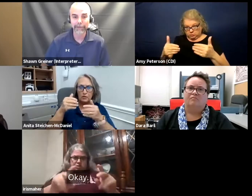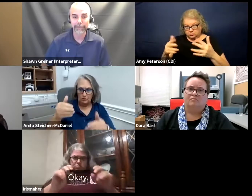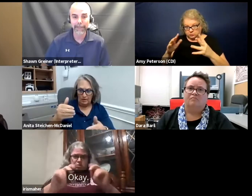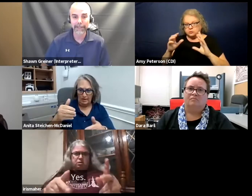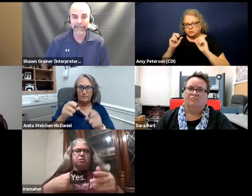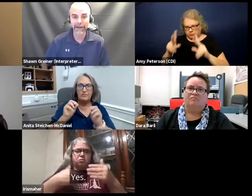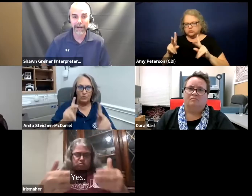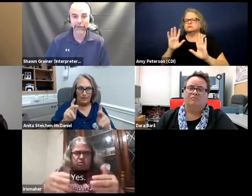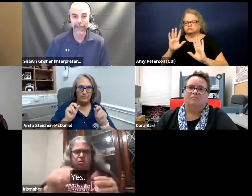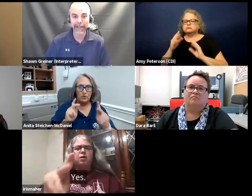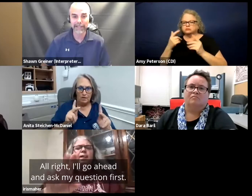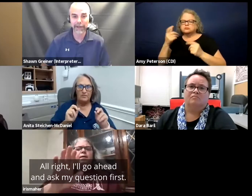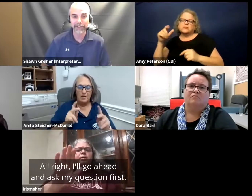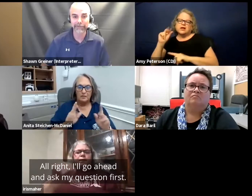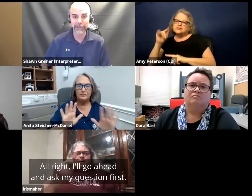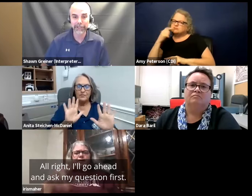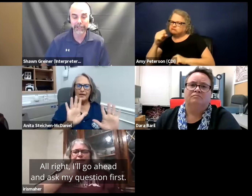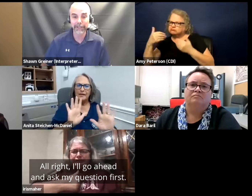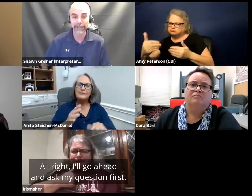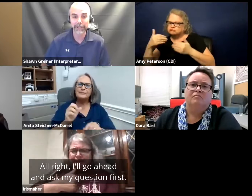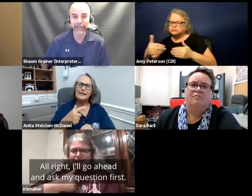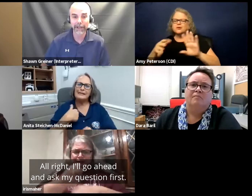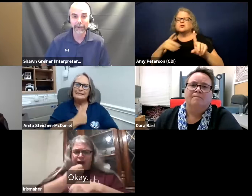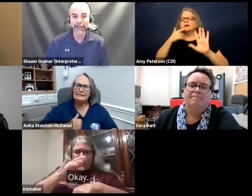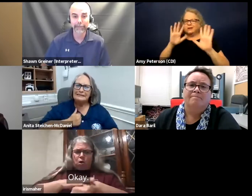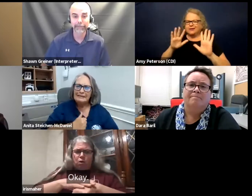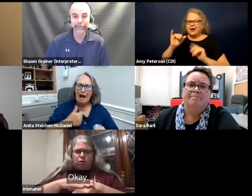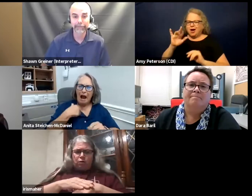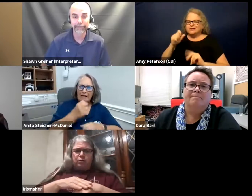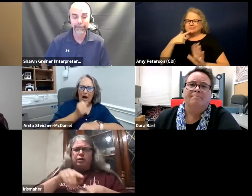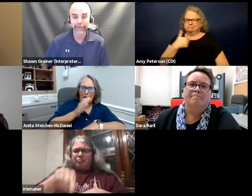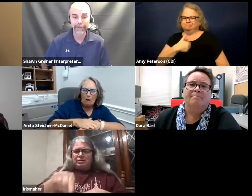Okay. Yes. All right. I'll go ahead and ask my question first. Okay.